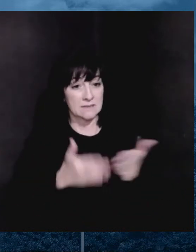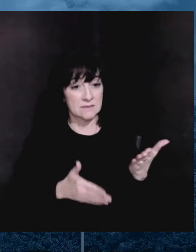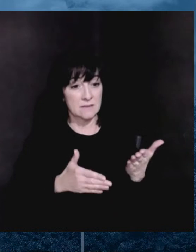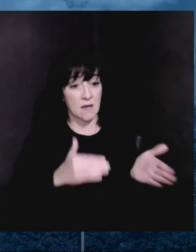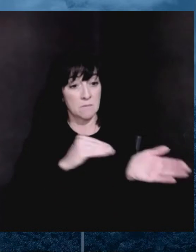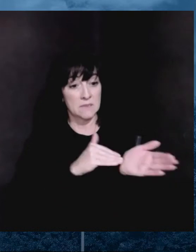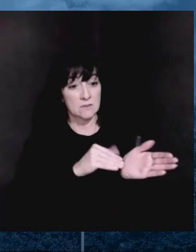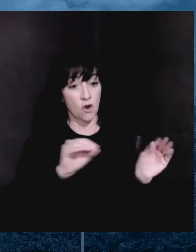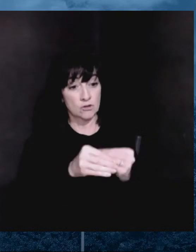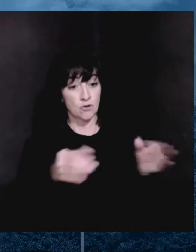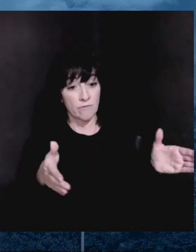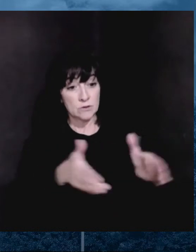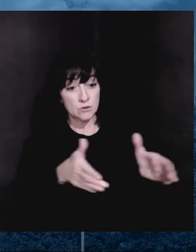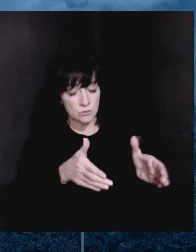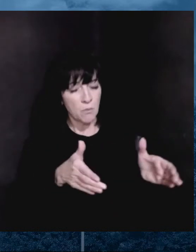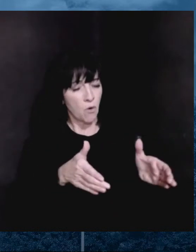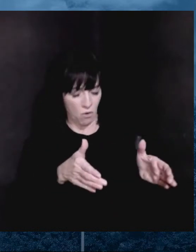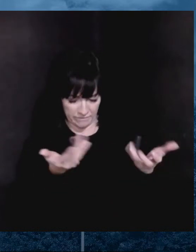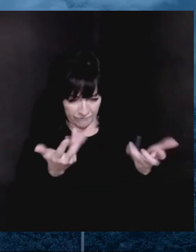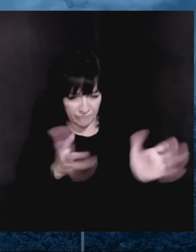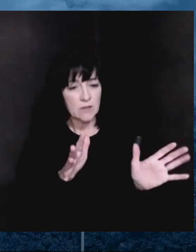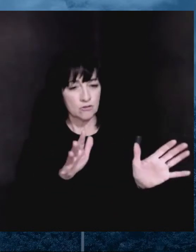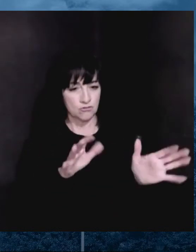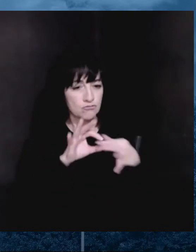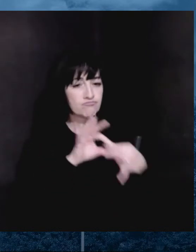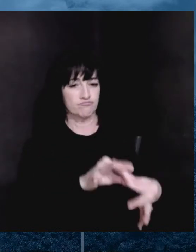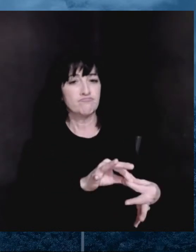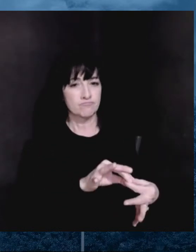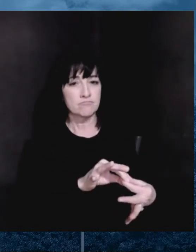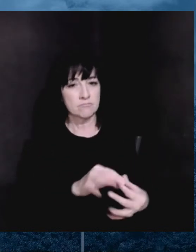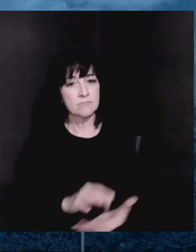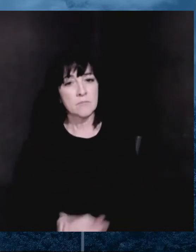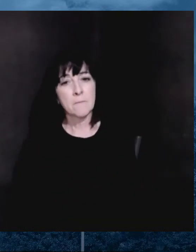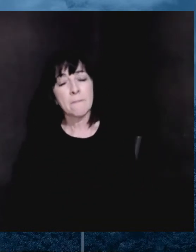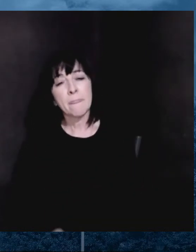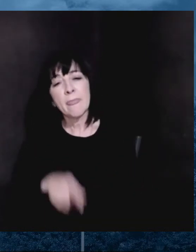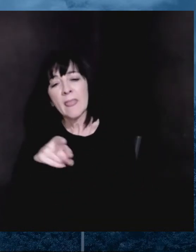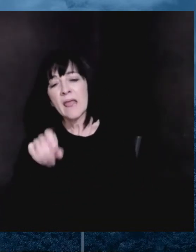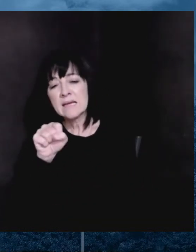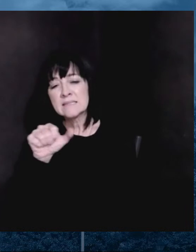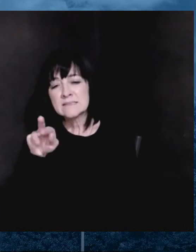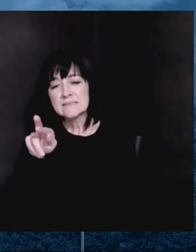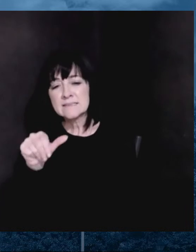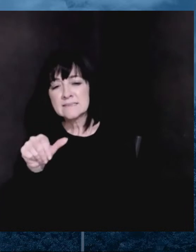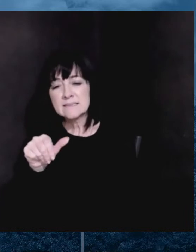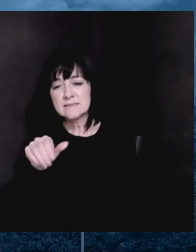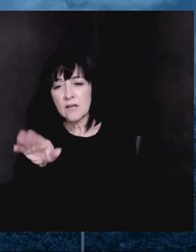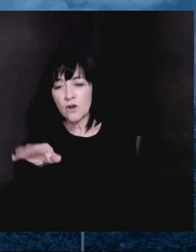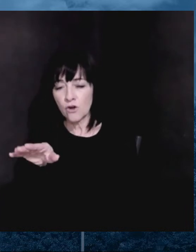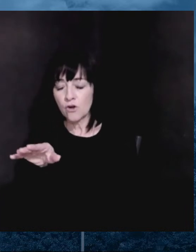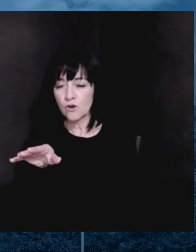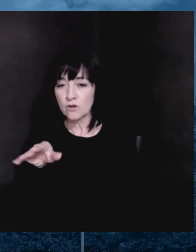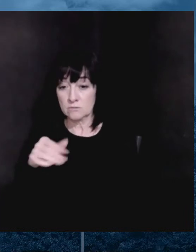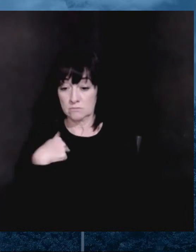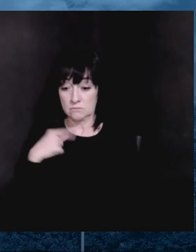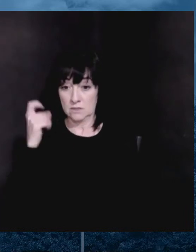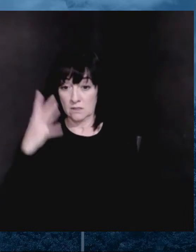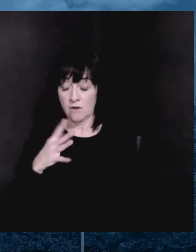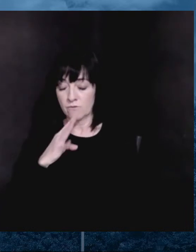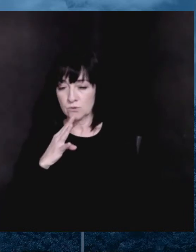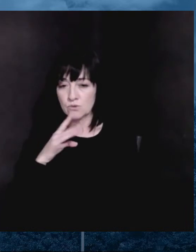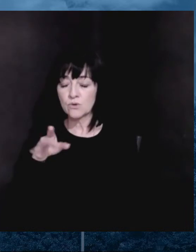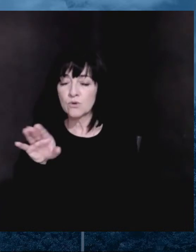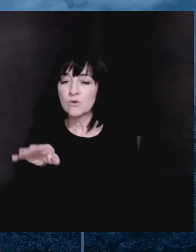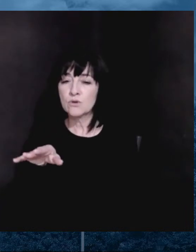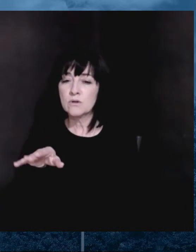them more vaccine when it's available. Sarah, the imperative for me is to ramp up